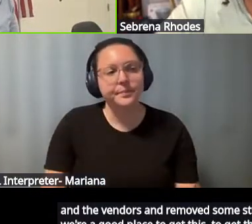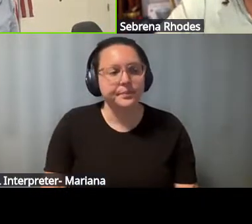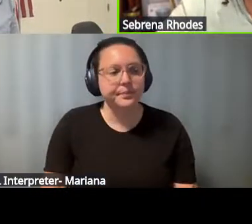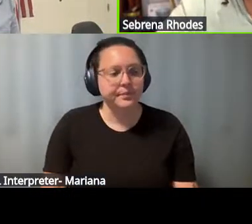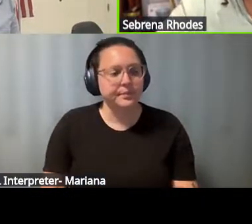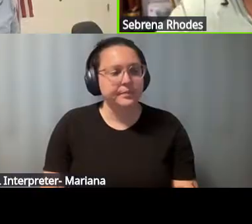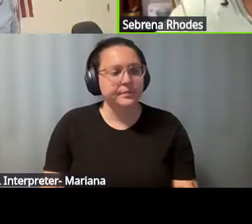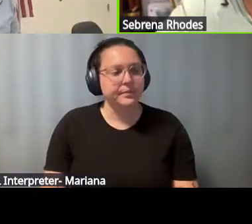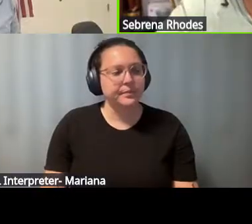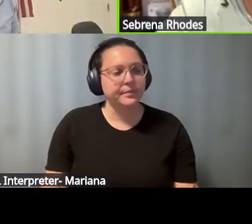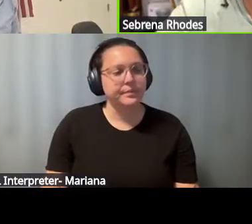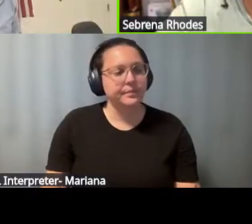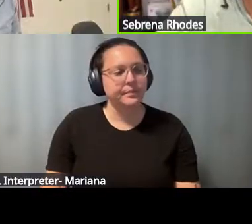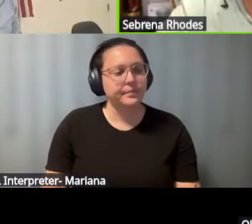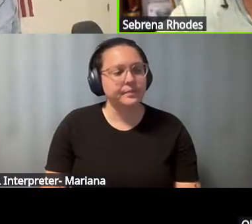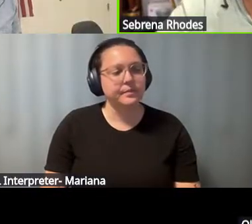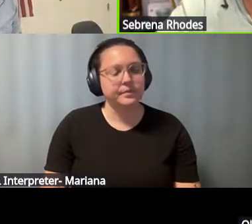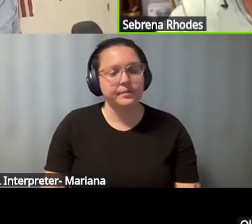it. Okay,